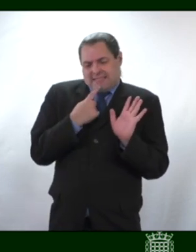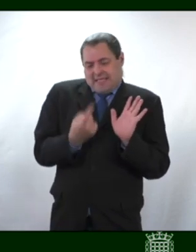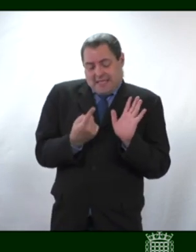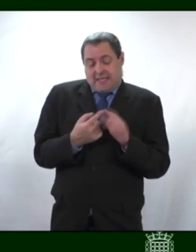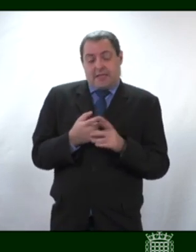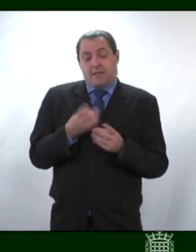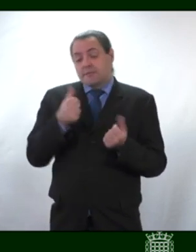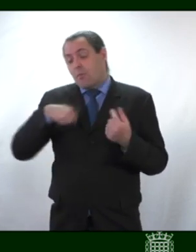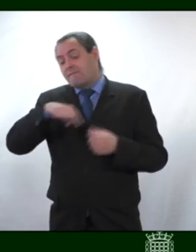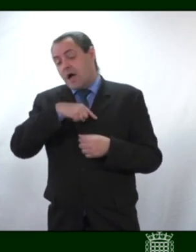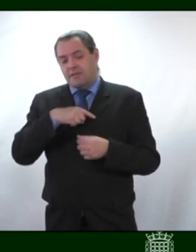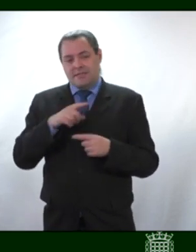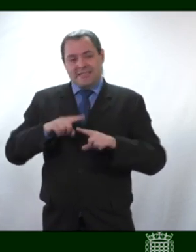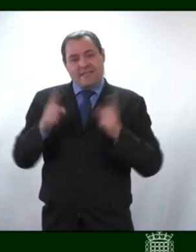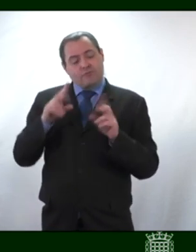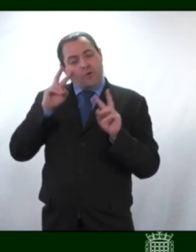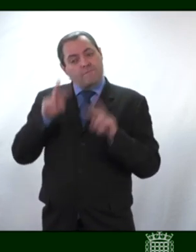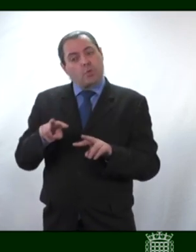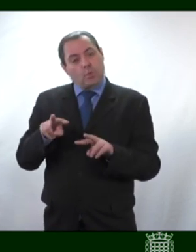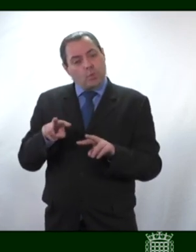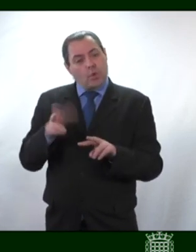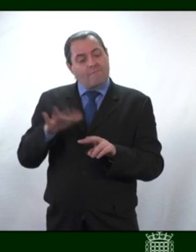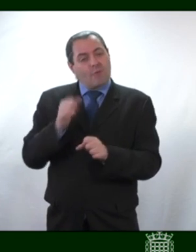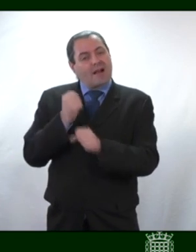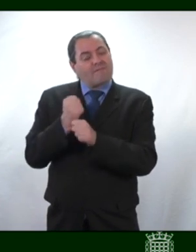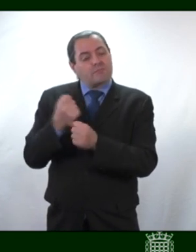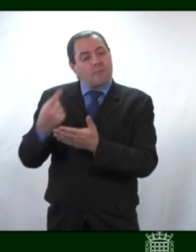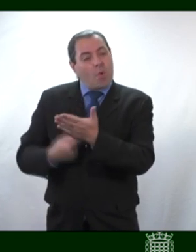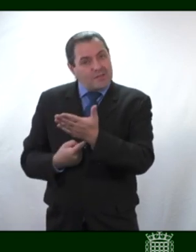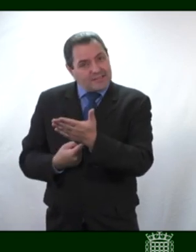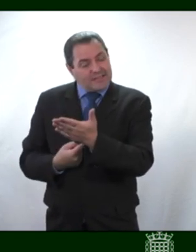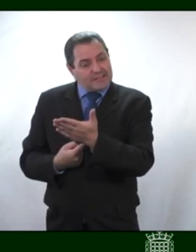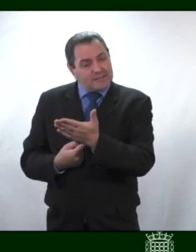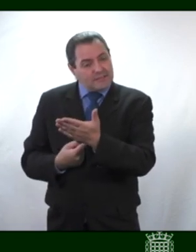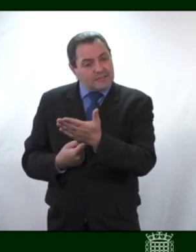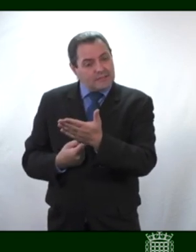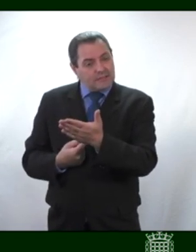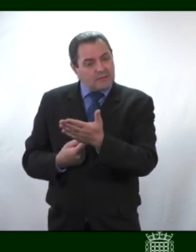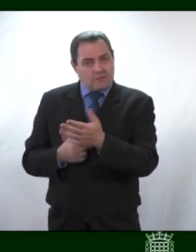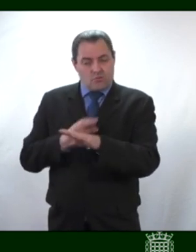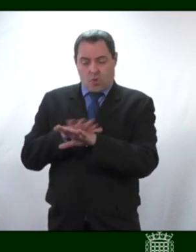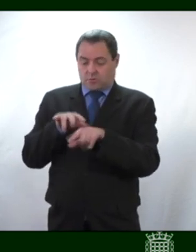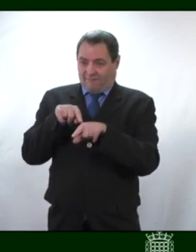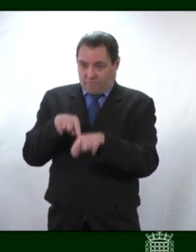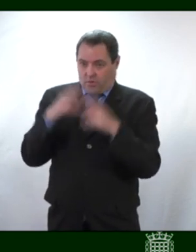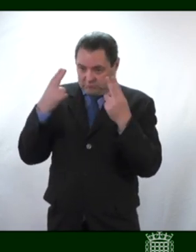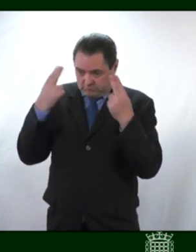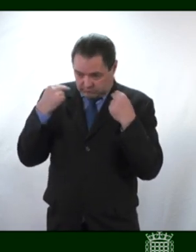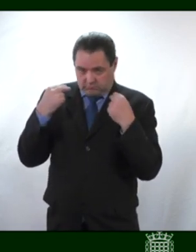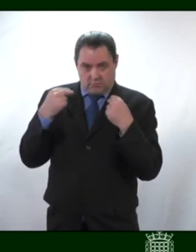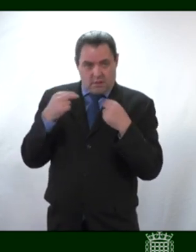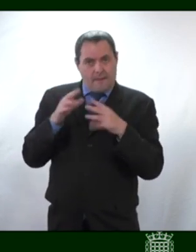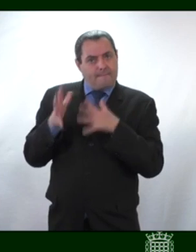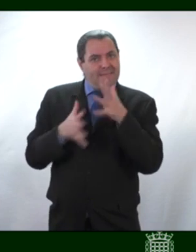us who have a contrary view to all of the government's policies are not in immediate tow with the Mayor of Greater